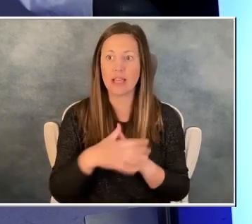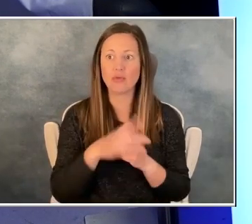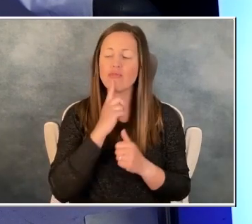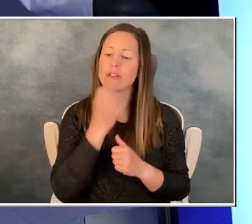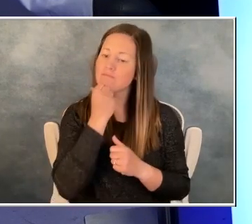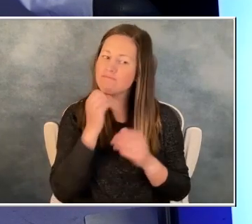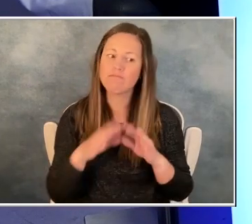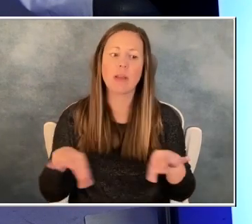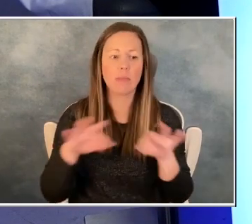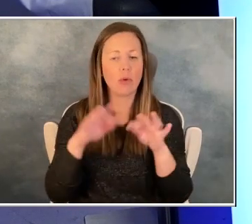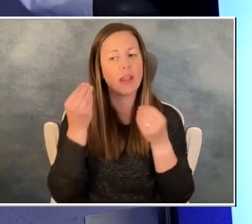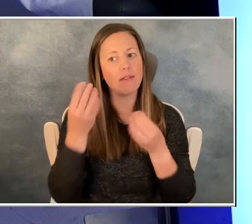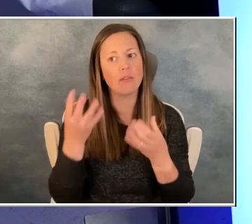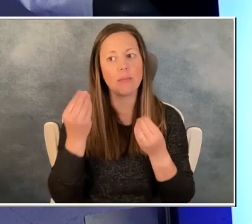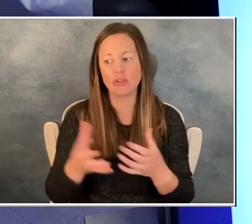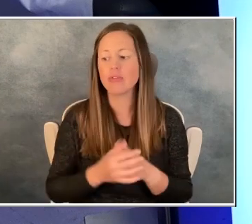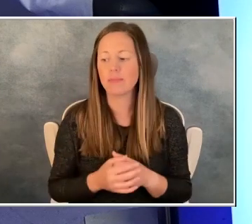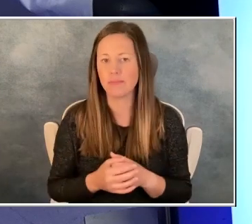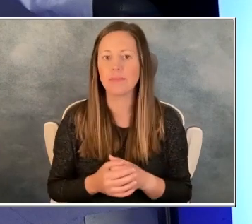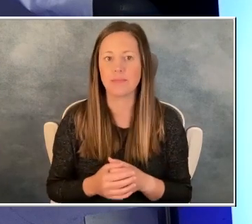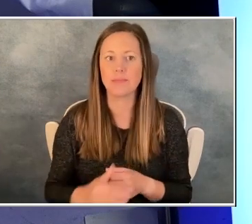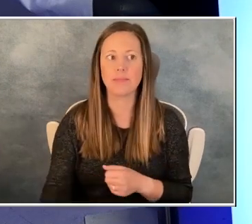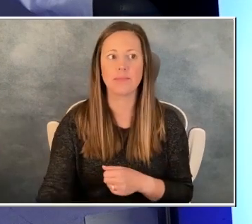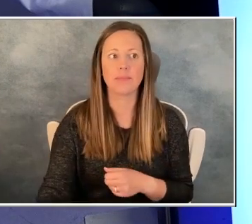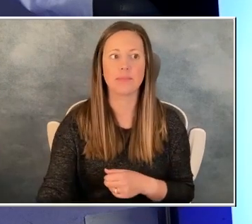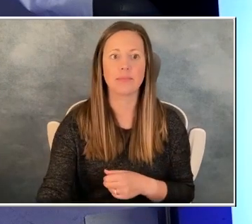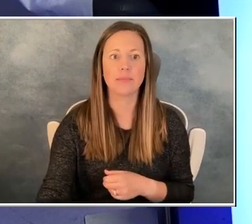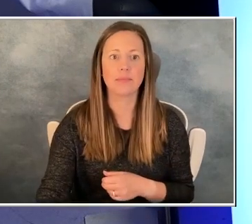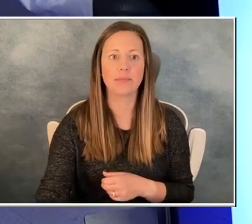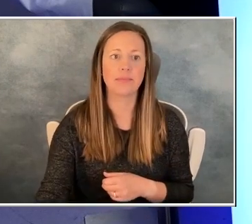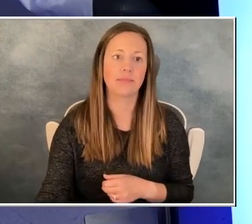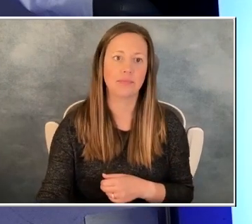now. Last year, the Kansas Poison Control Center handled almost